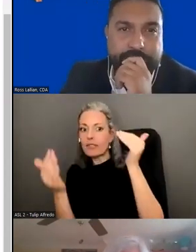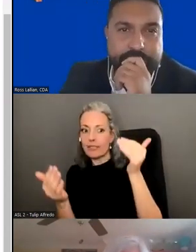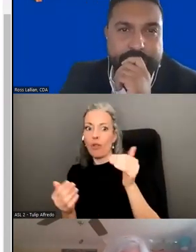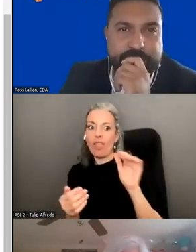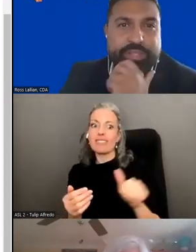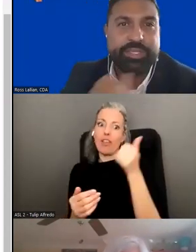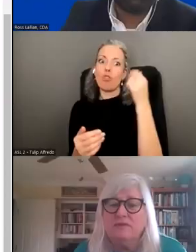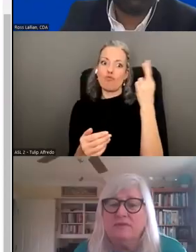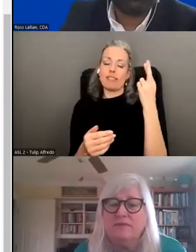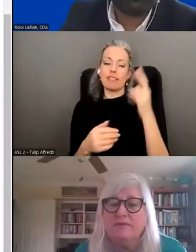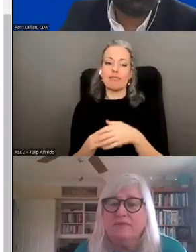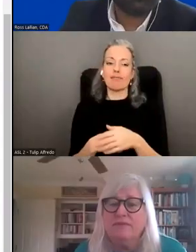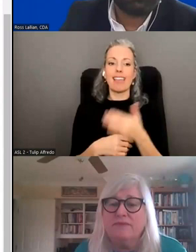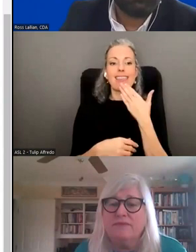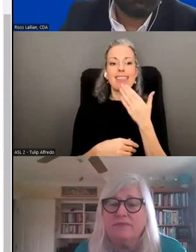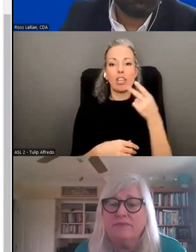Thanks, Heather. Go ahead, Zia.